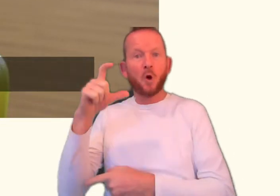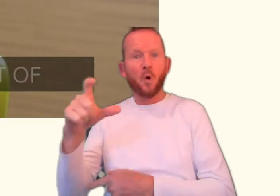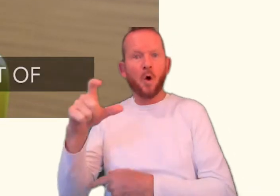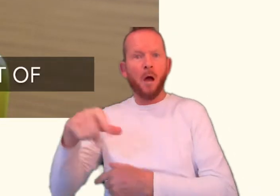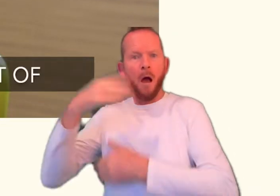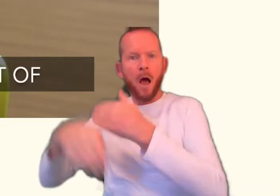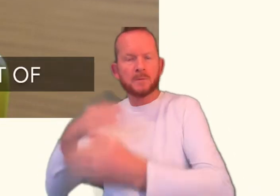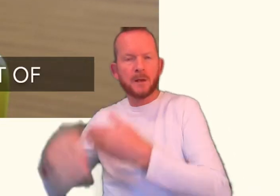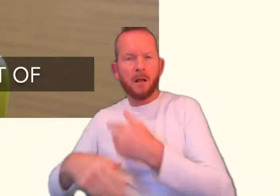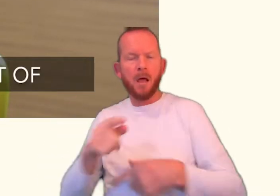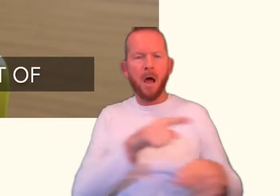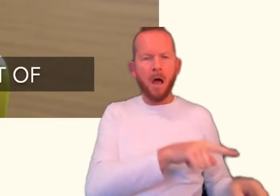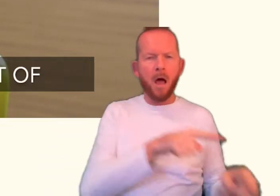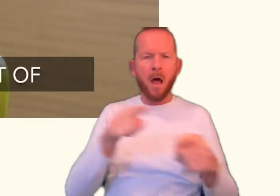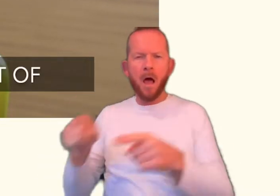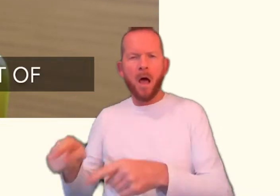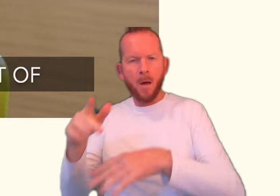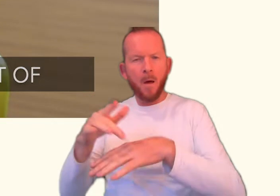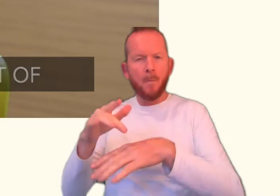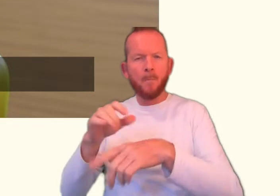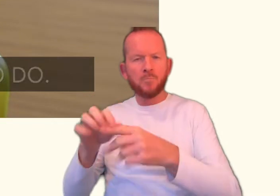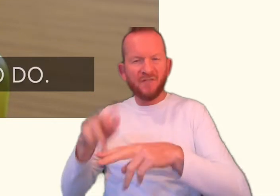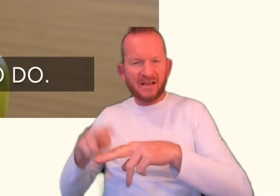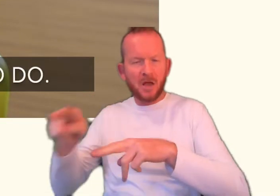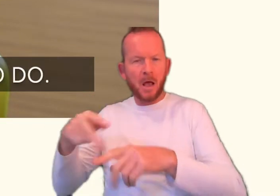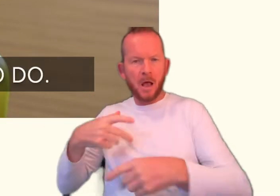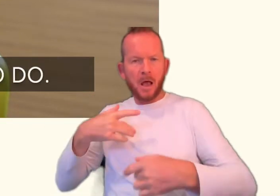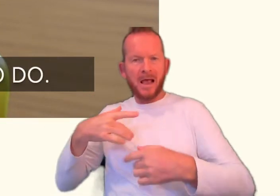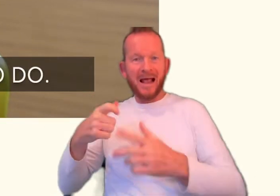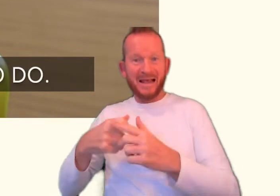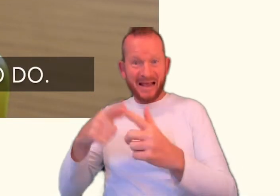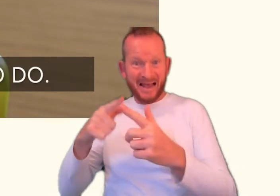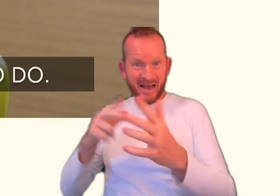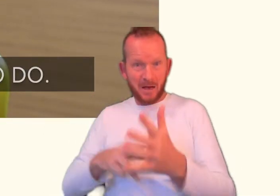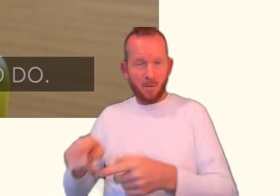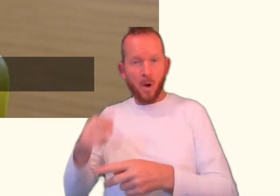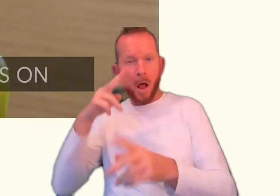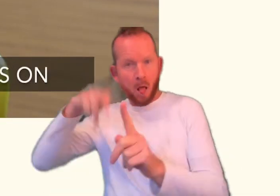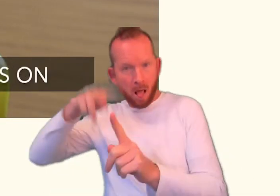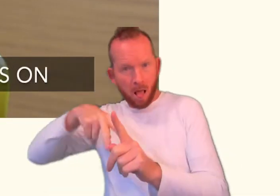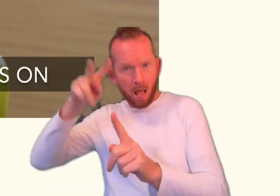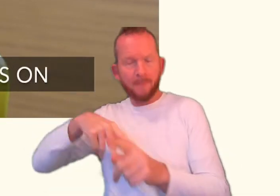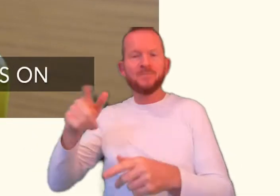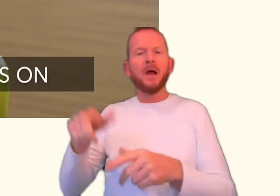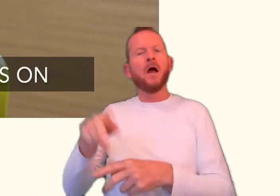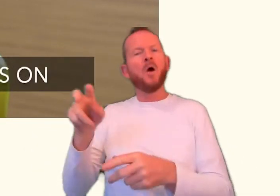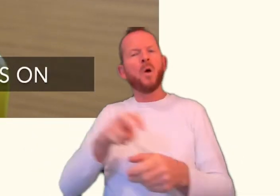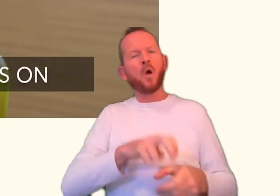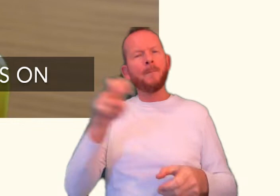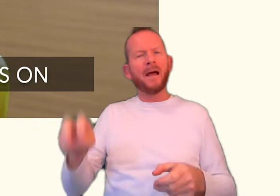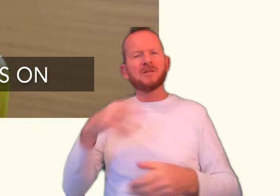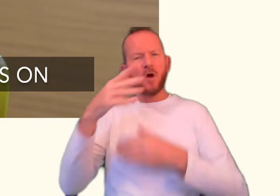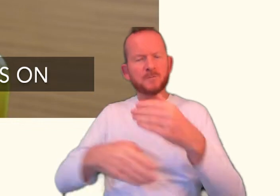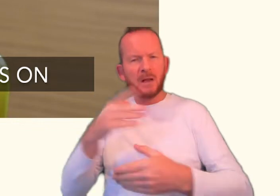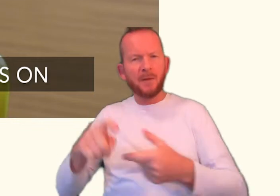this Professor Keane. Anyway, Jody needed to come out of hospital and they would decide what to do because it was a Plymouth cyst and it